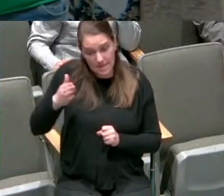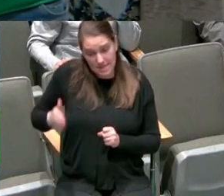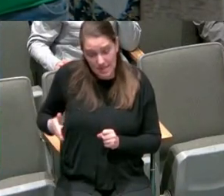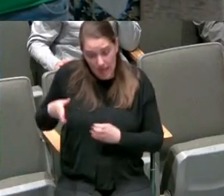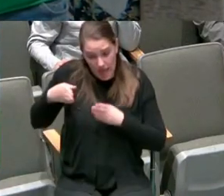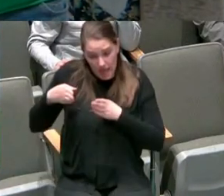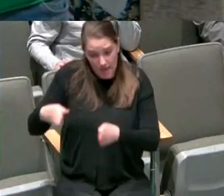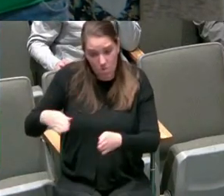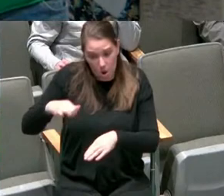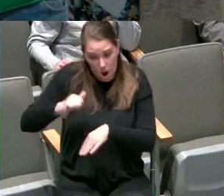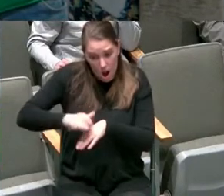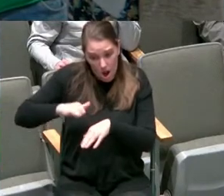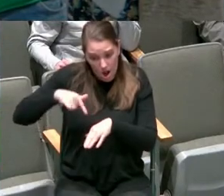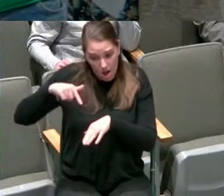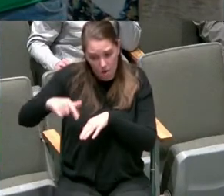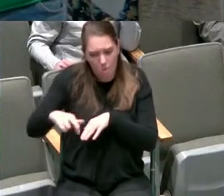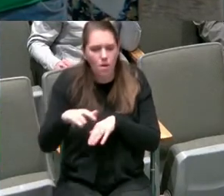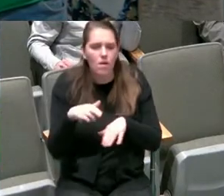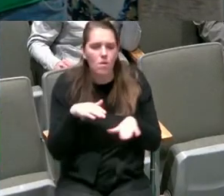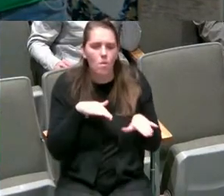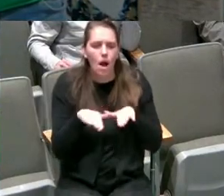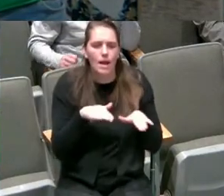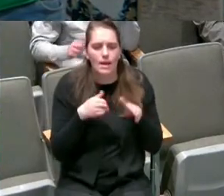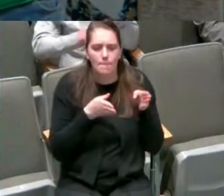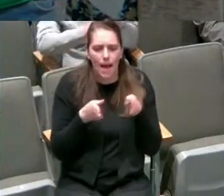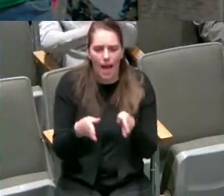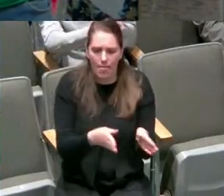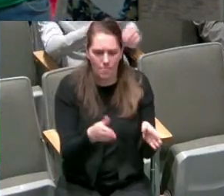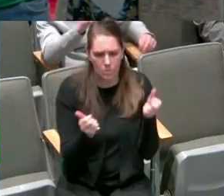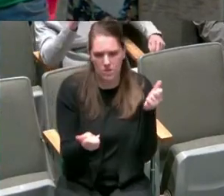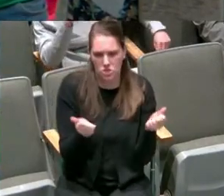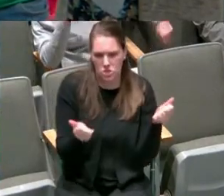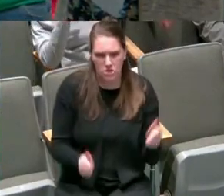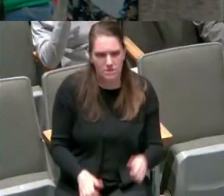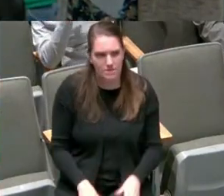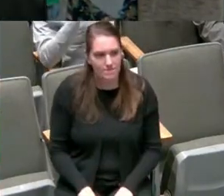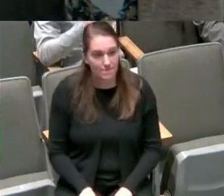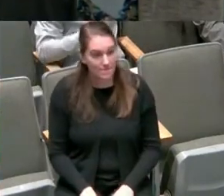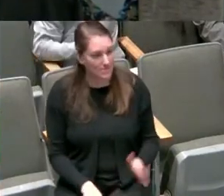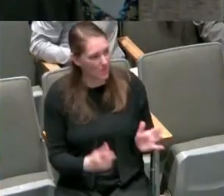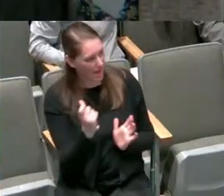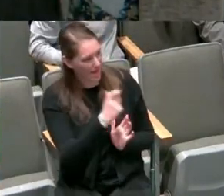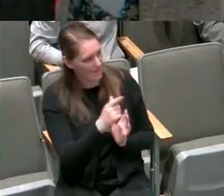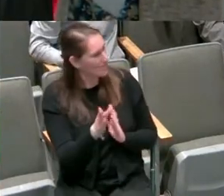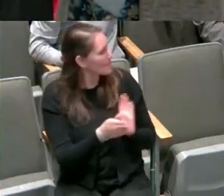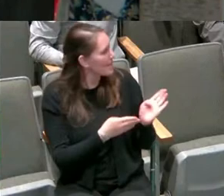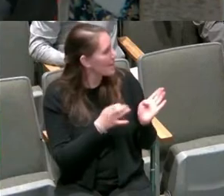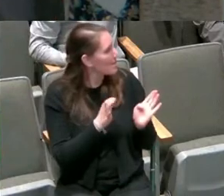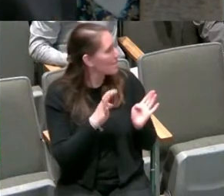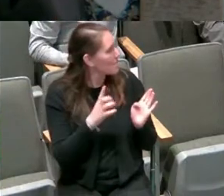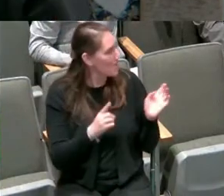put in there um let let's ask the planning board